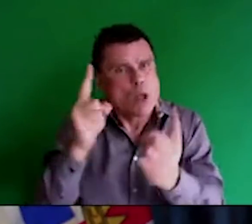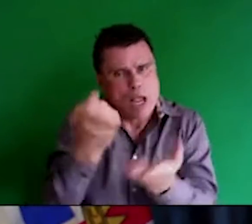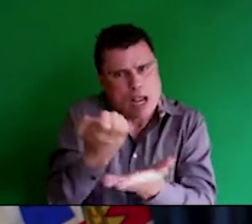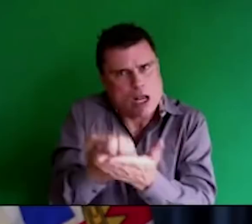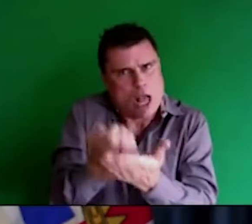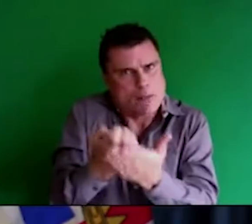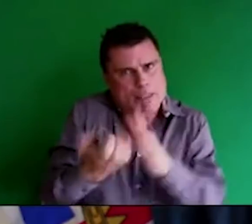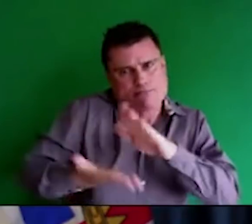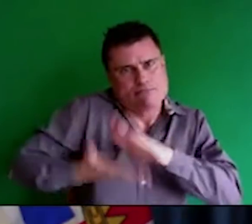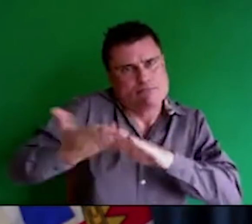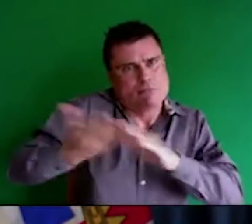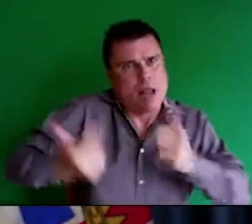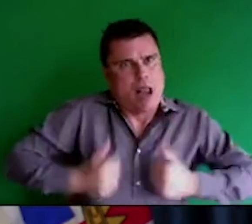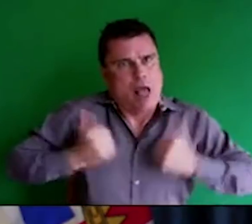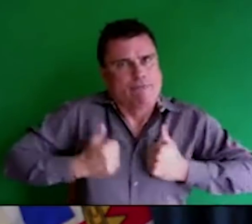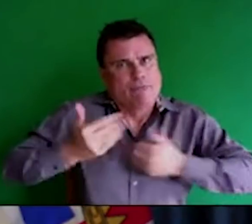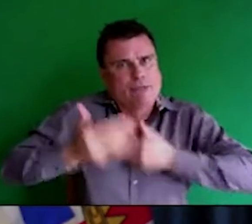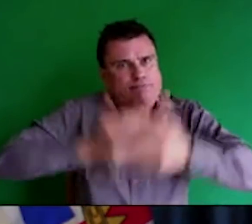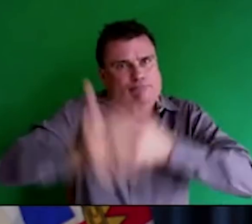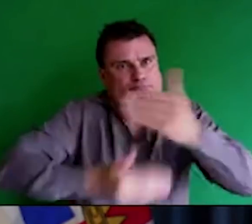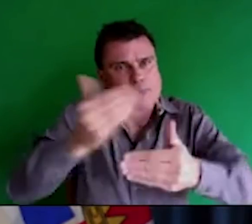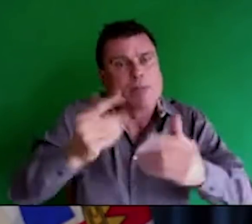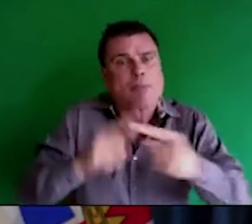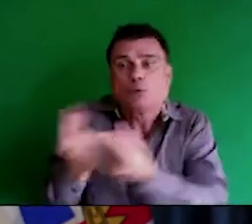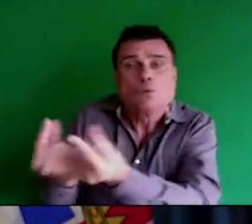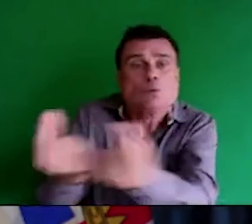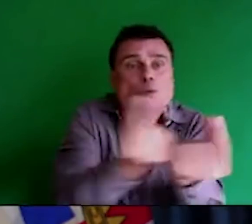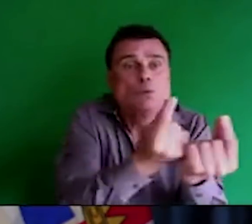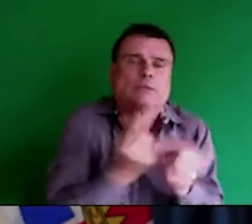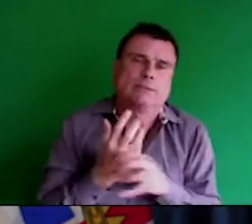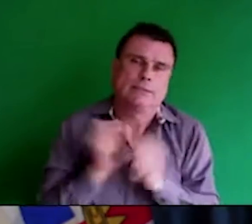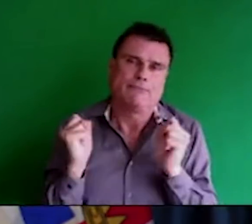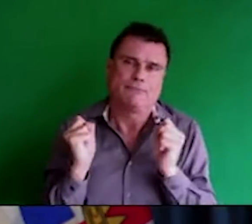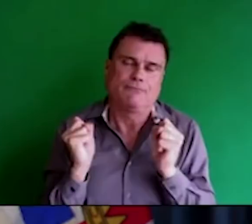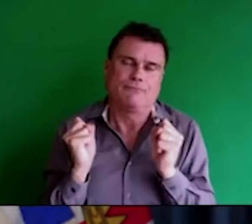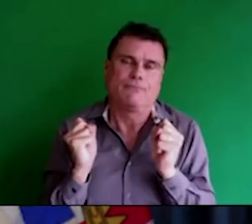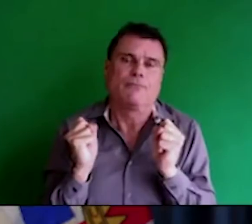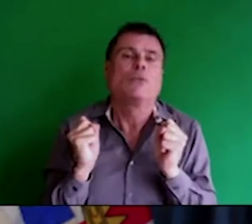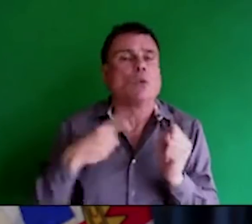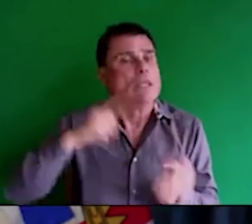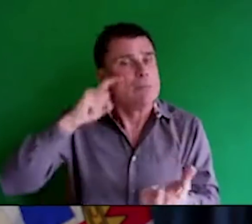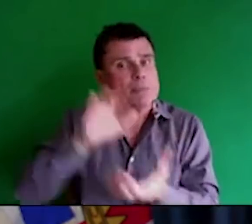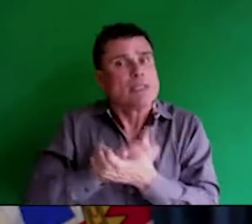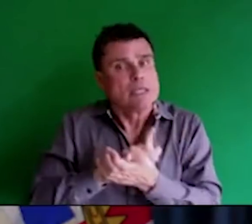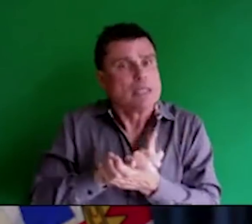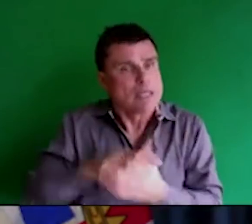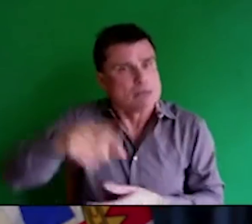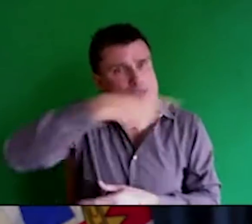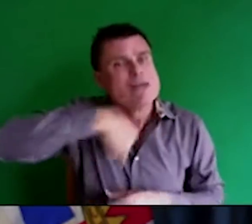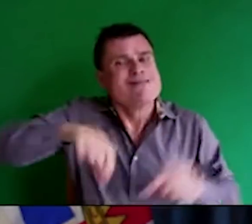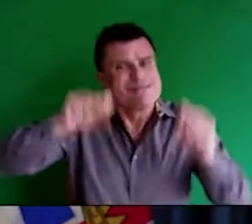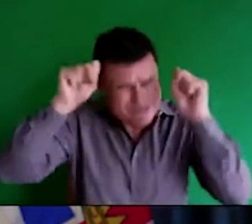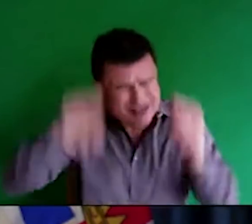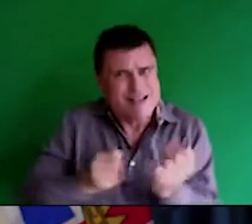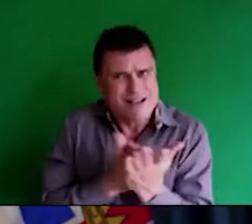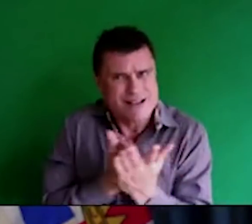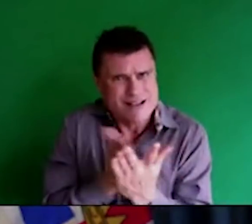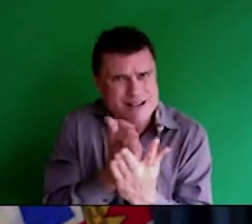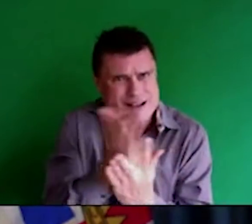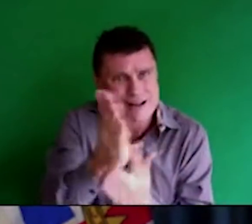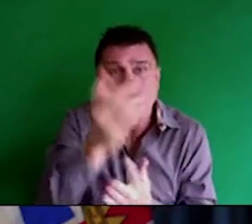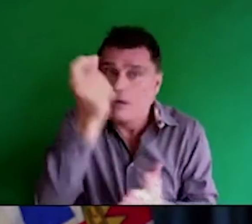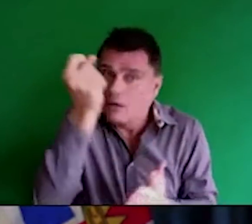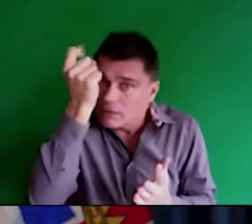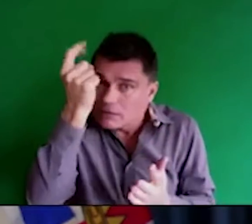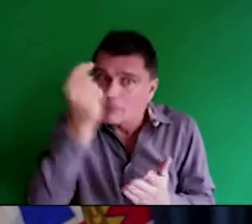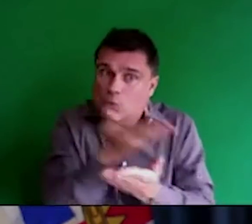safely. We believe we can do that, and we're redirecting resources within government. We're going to make sure that inspections, for example, by WorkSafe are